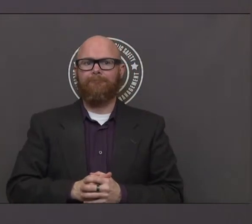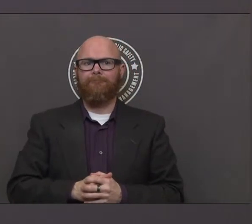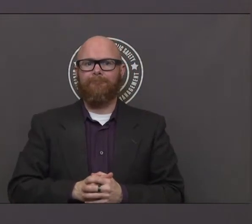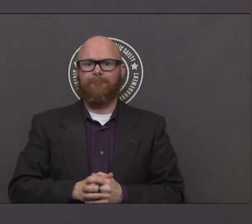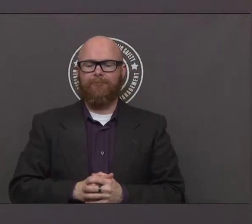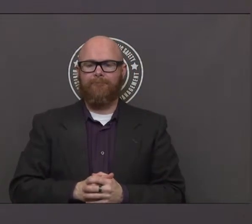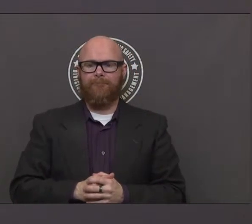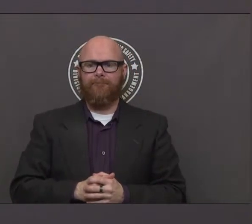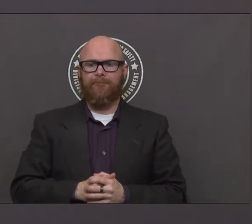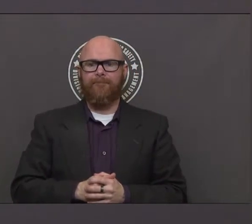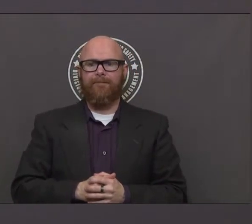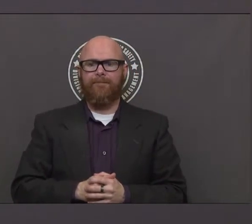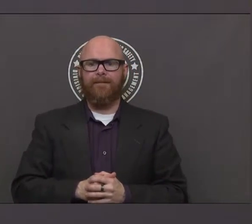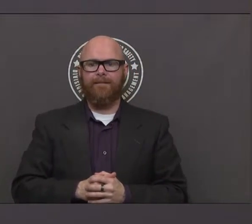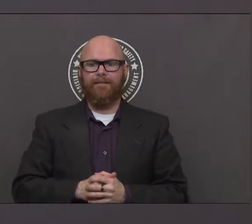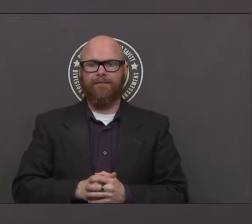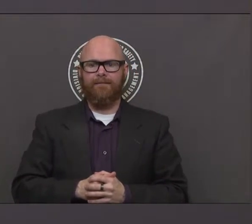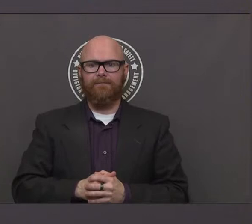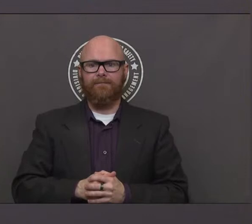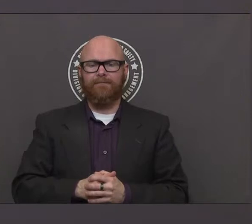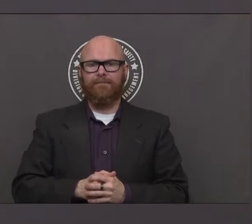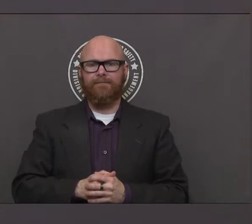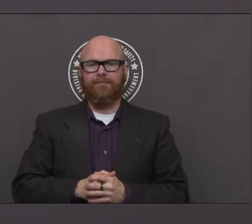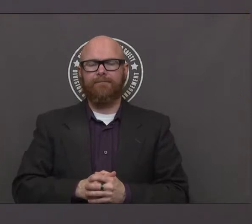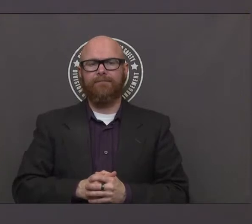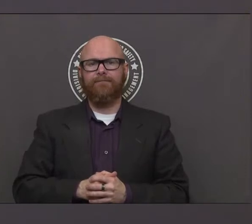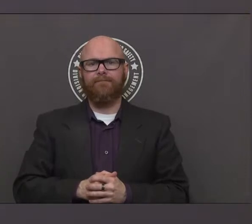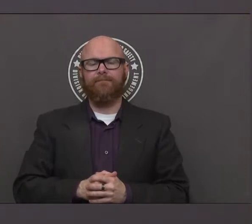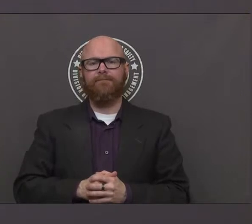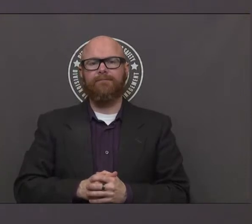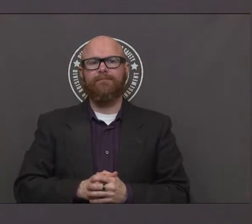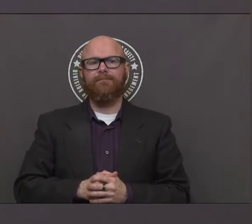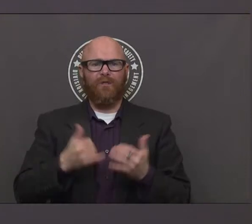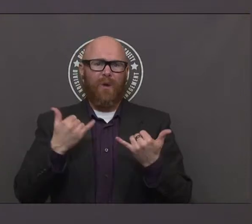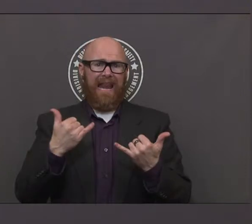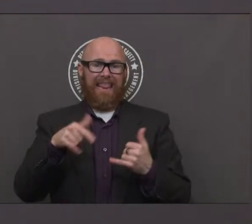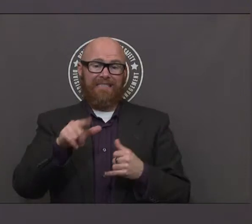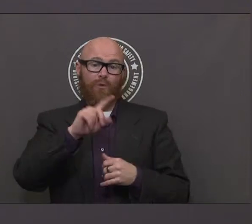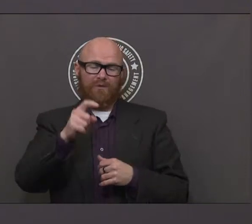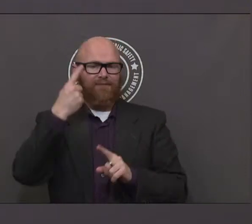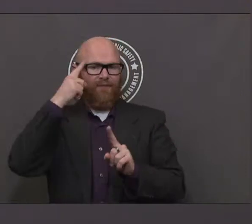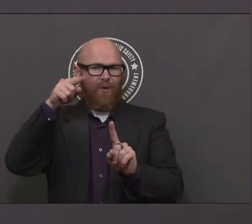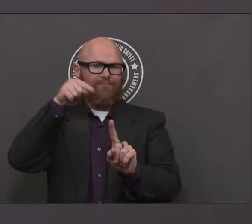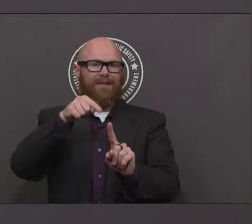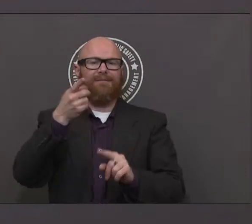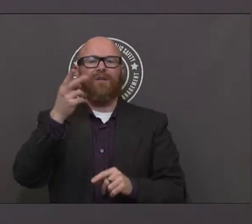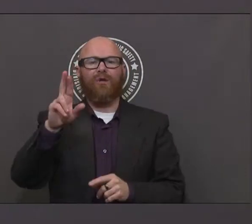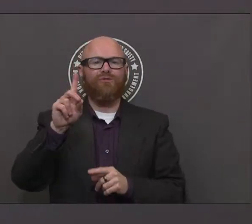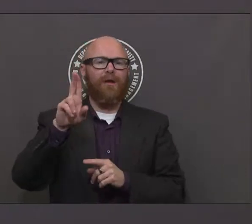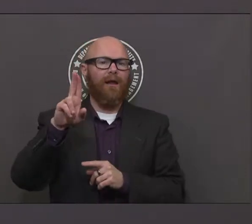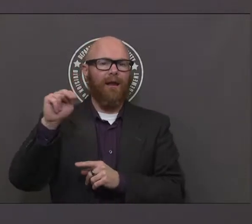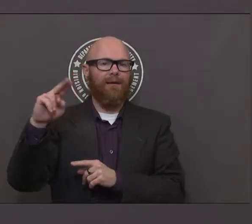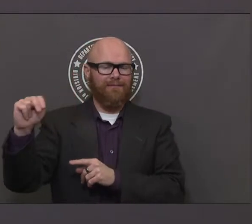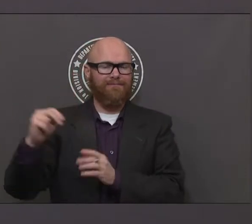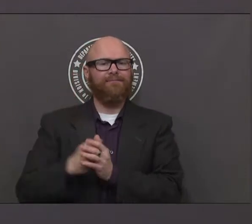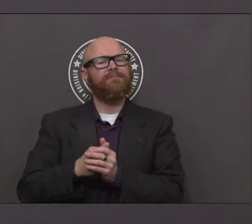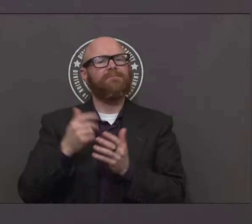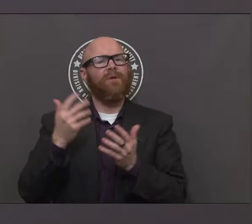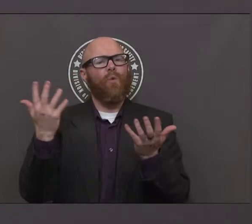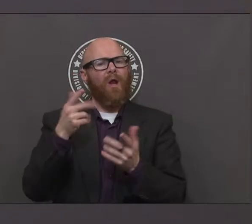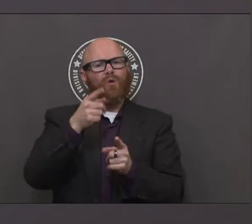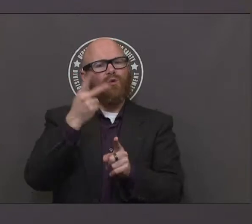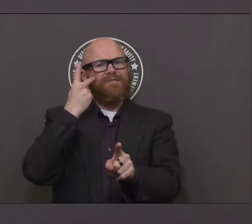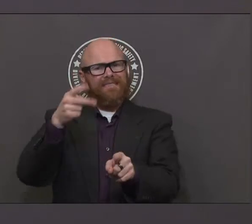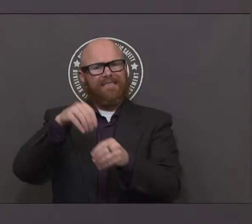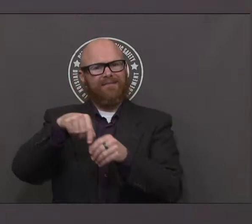Good morning, Governor. Hi, it's Sean Means of the Salt Lake Tribune. This is actually a question for Dr. Dunn. What are you seeing in